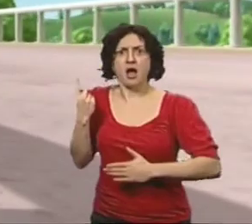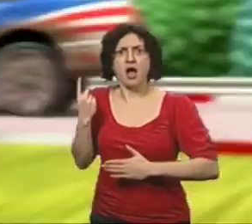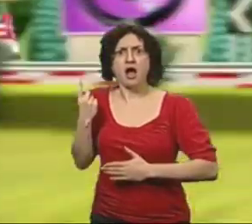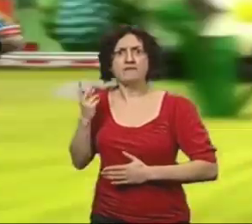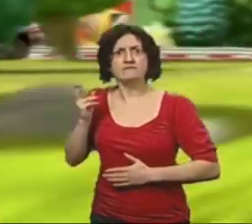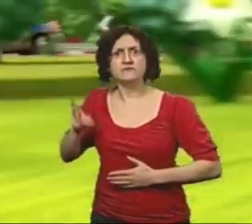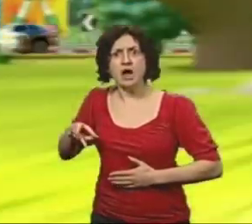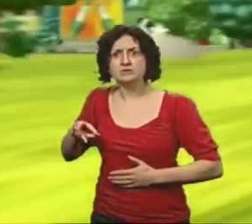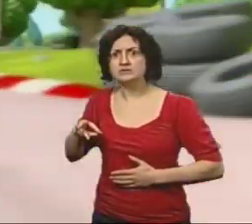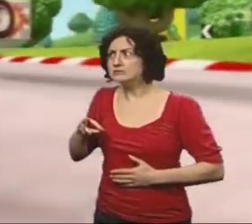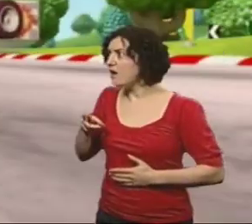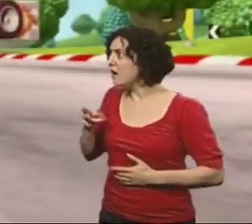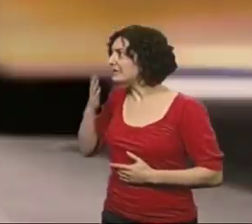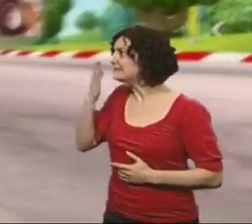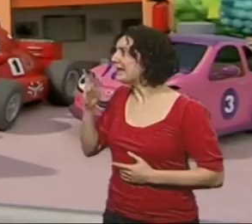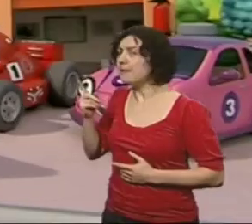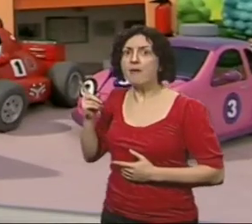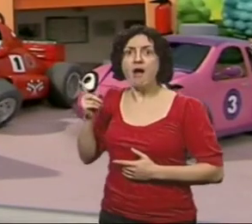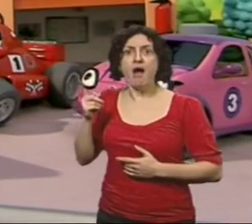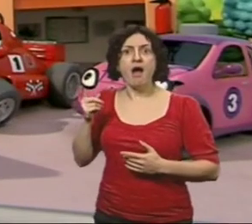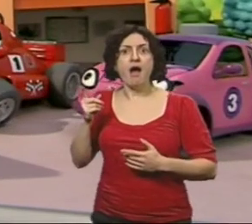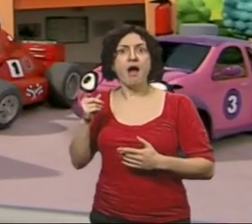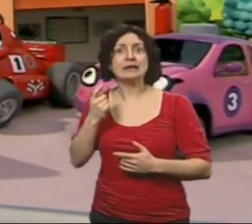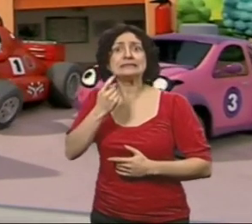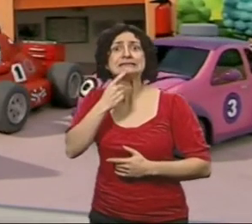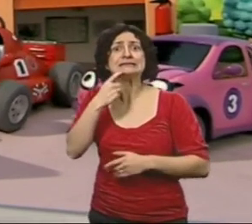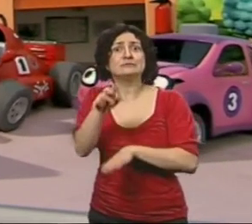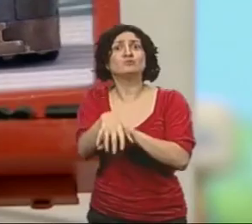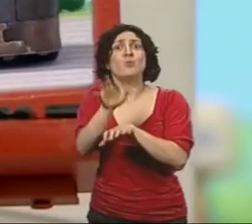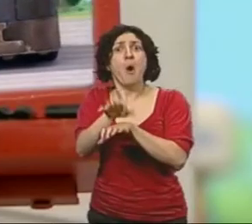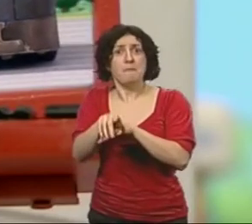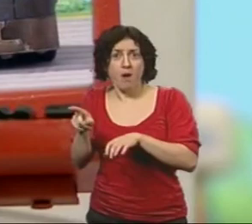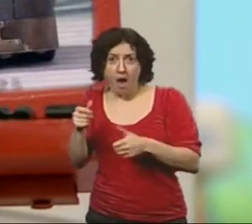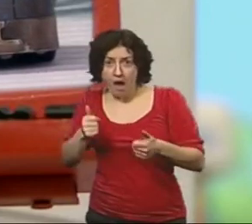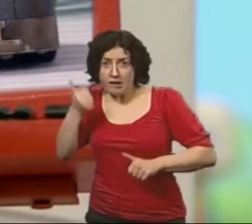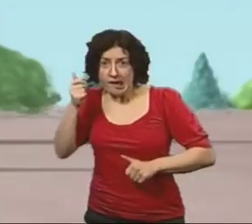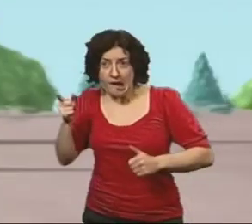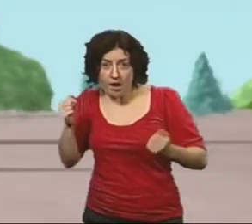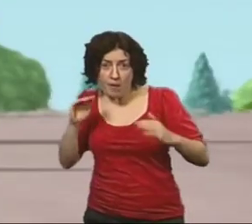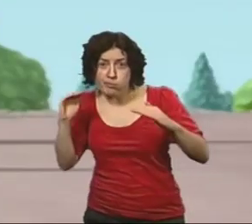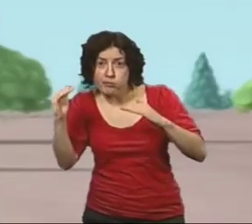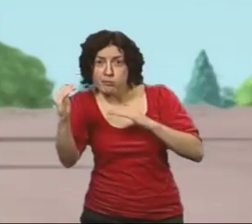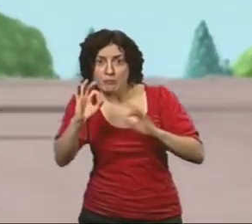track without a scratch. Come on, Tintop! Yippee!